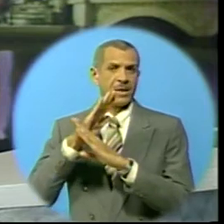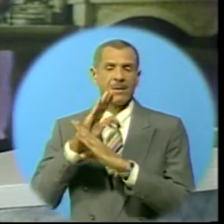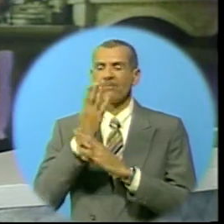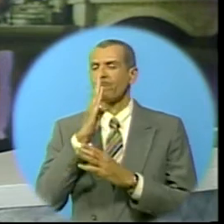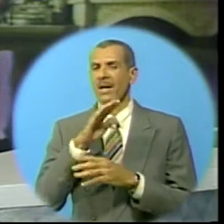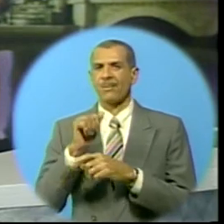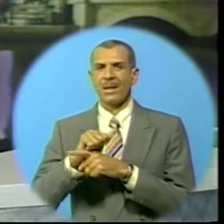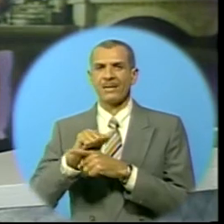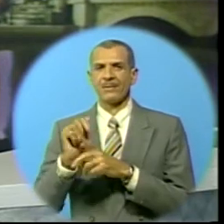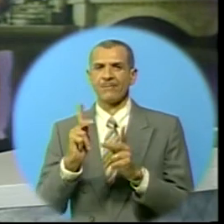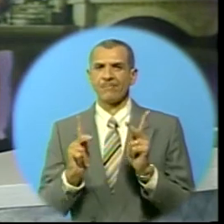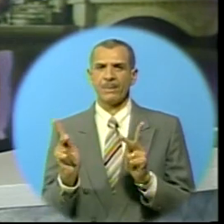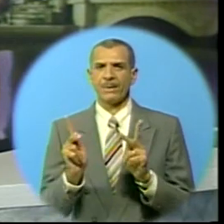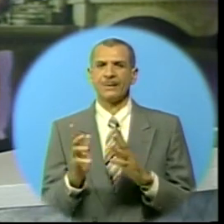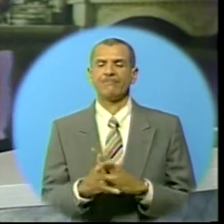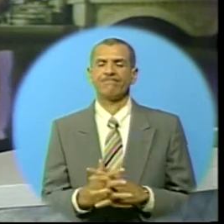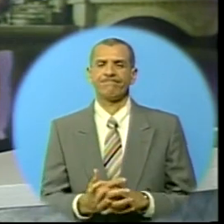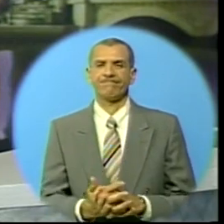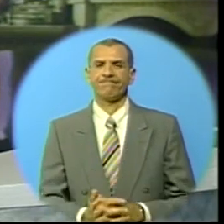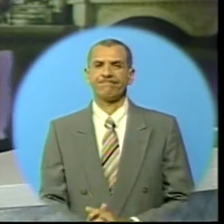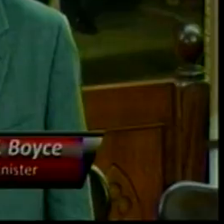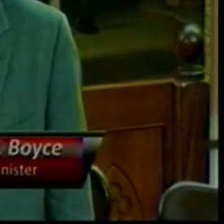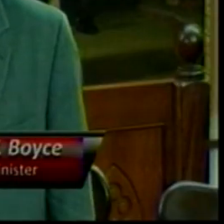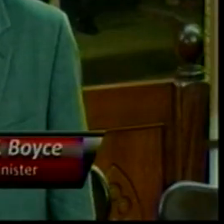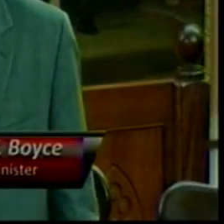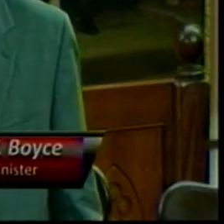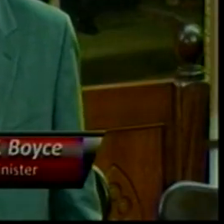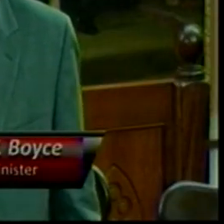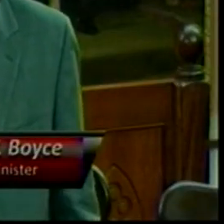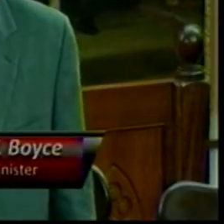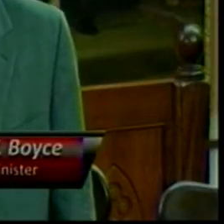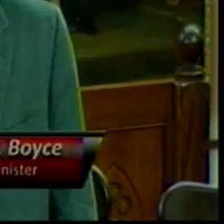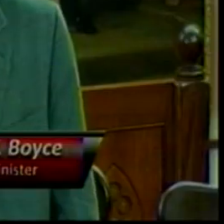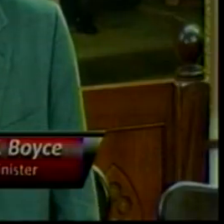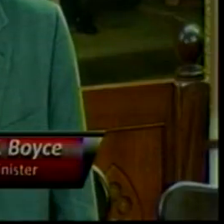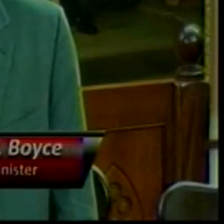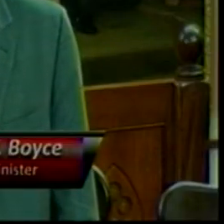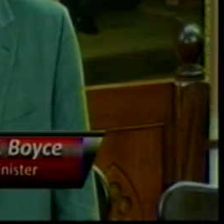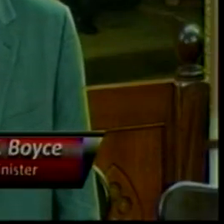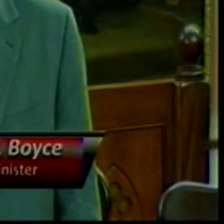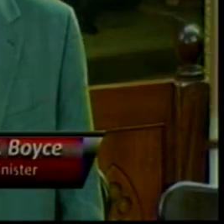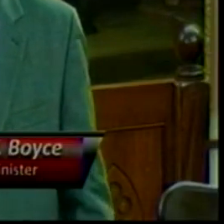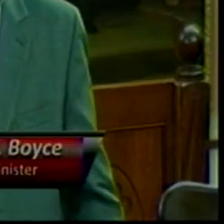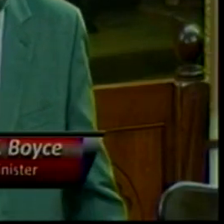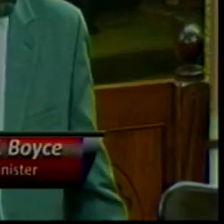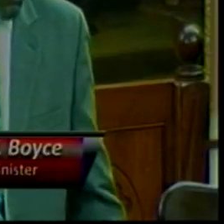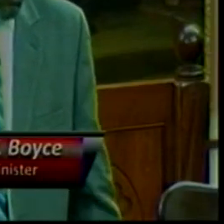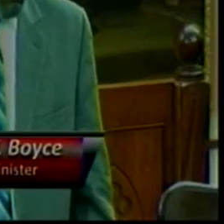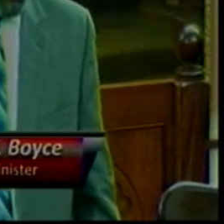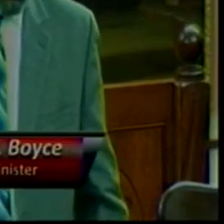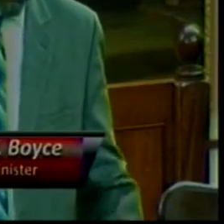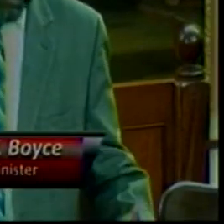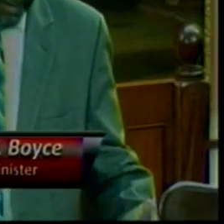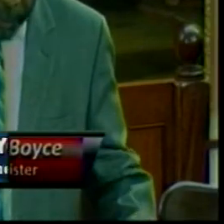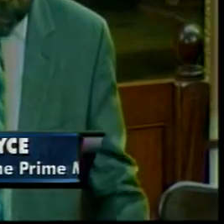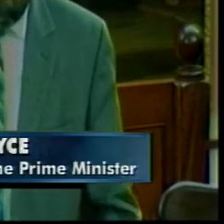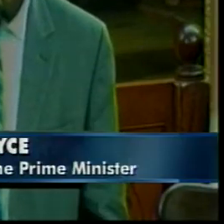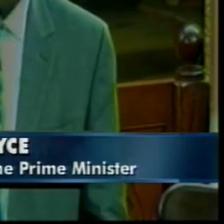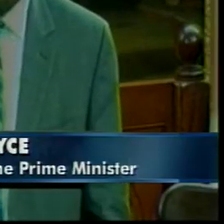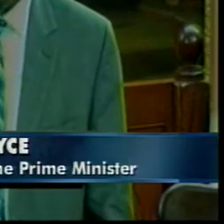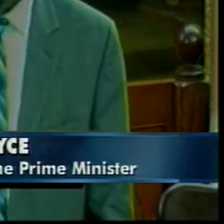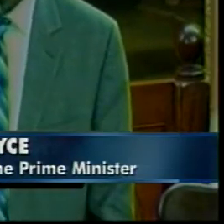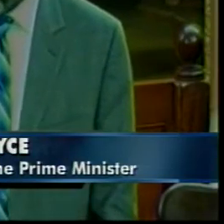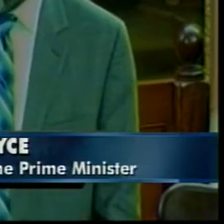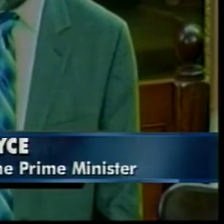some people. There are occasions when people leave Barbados, they are deported or they leave on their